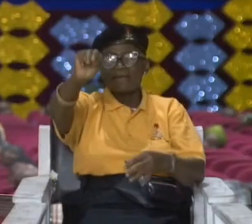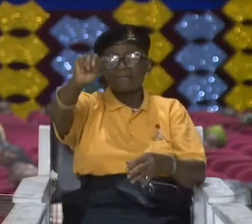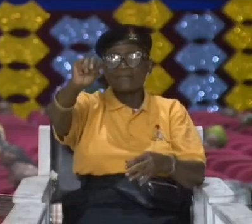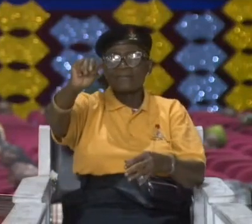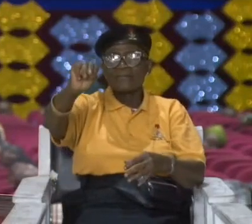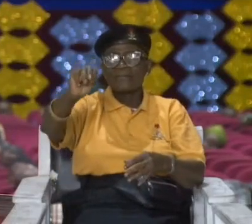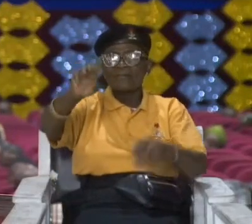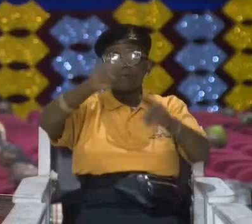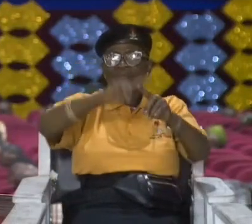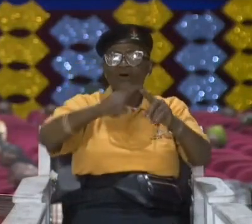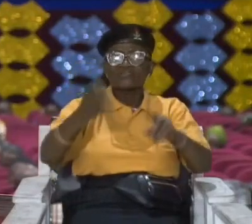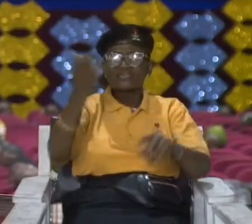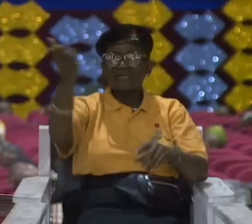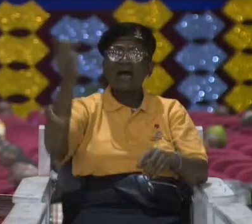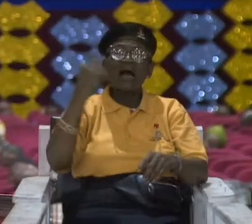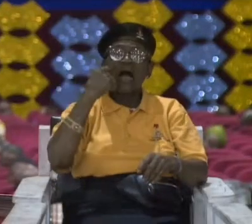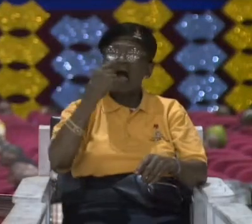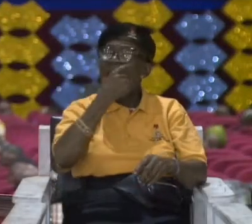But their eyes